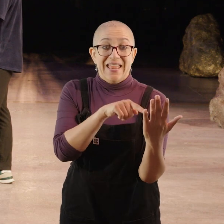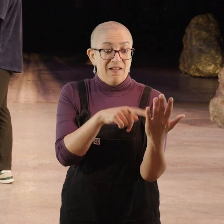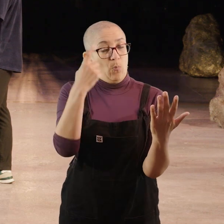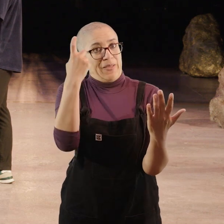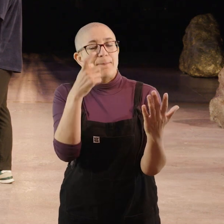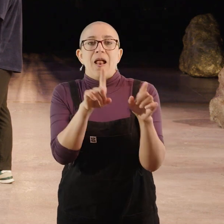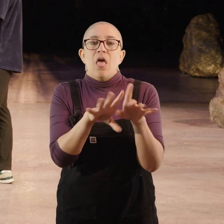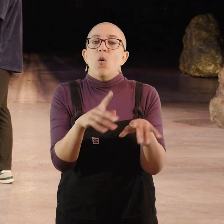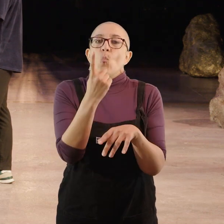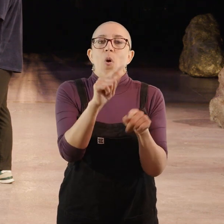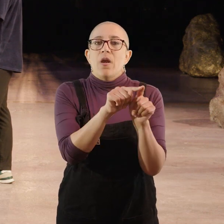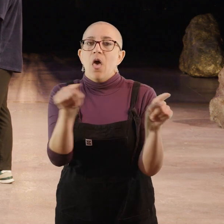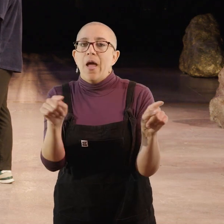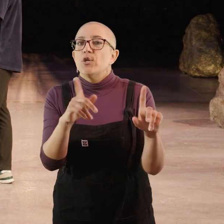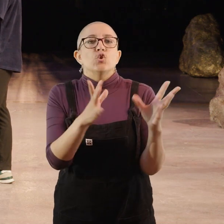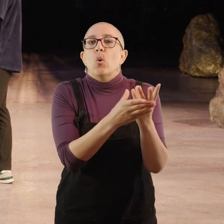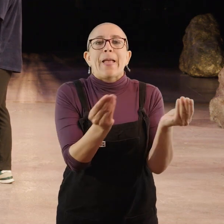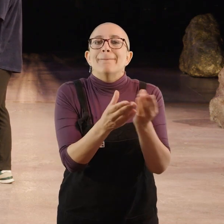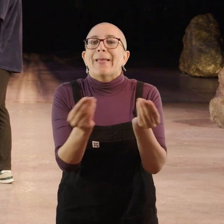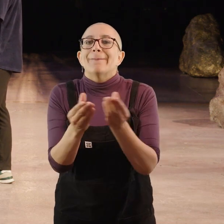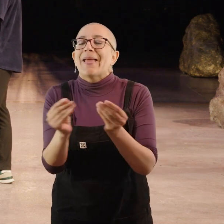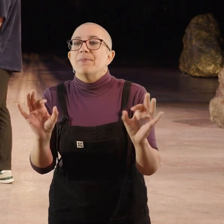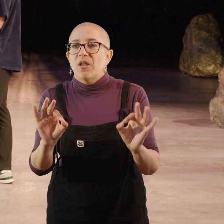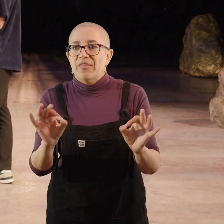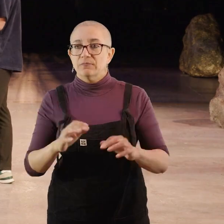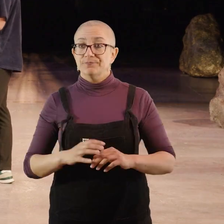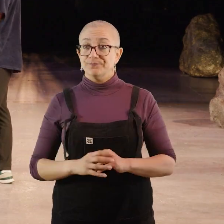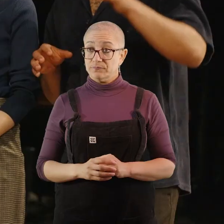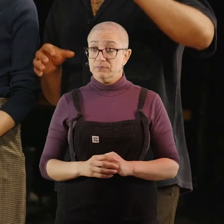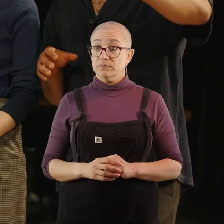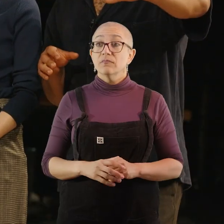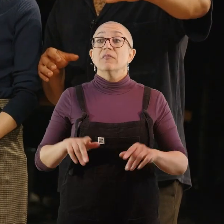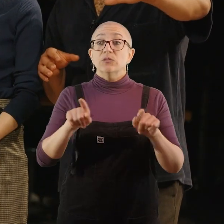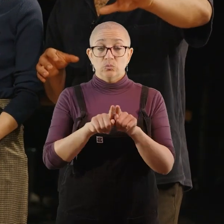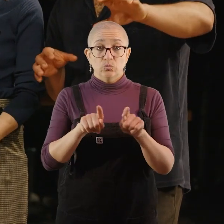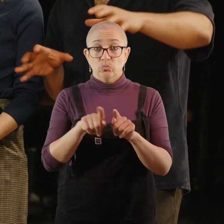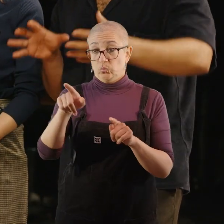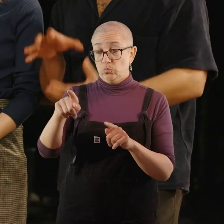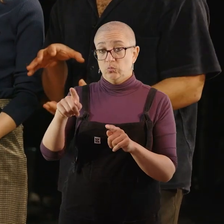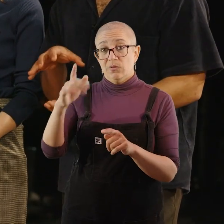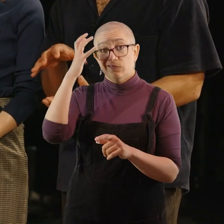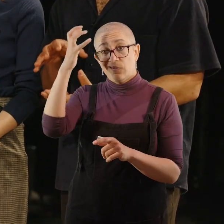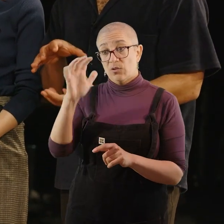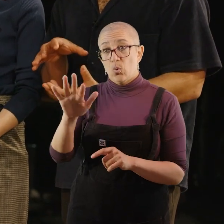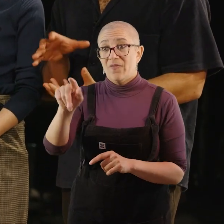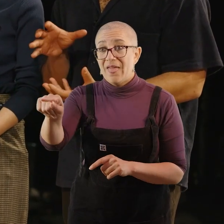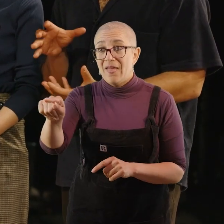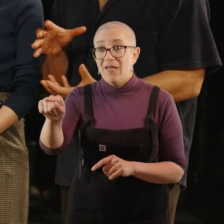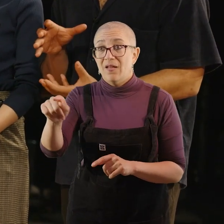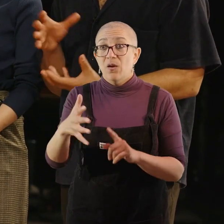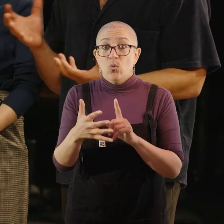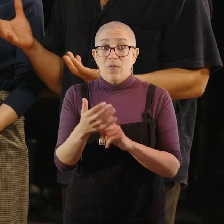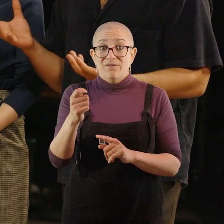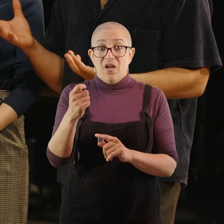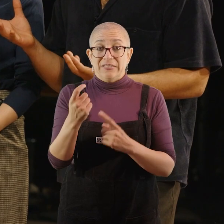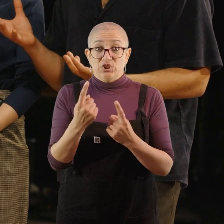line and we don't put any gaps in, you know. And geographically, in the space that we find each other, if Duncan's door's over there, and we find each other in this space, is this